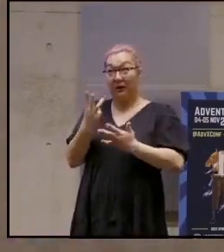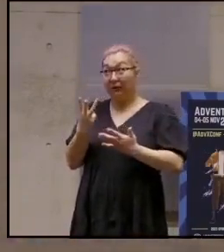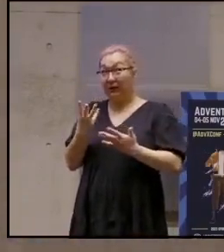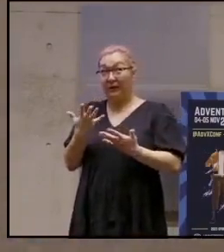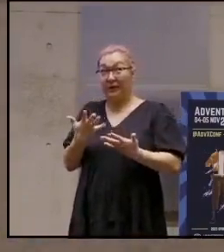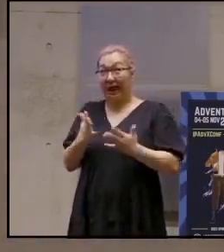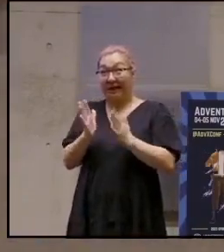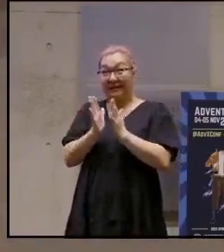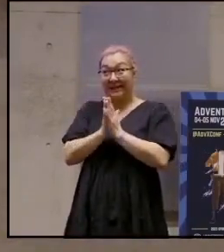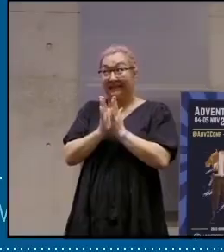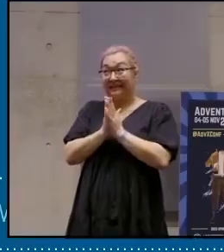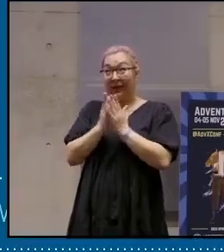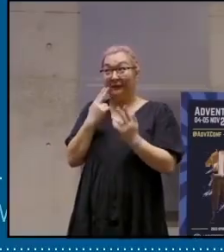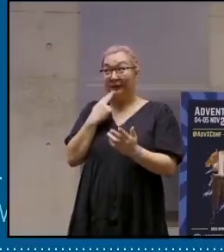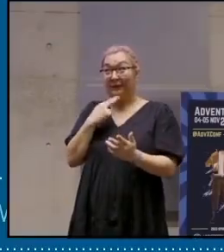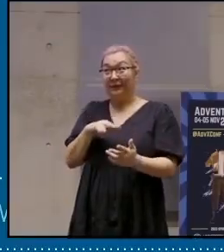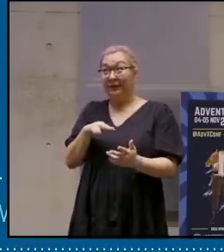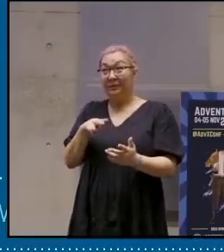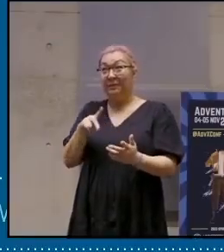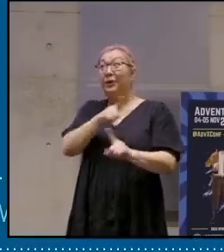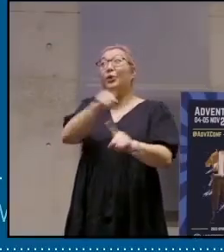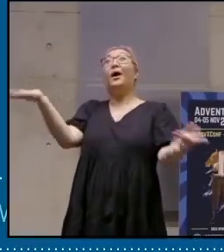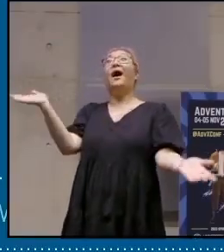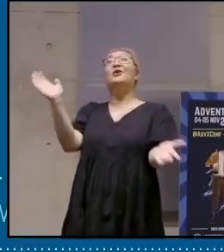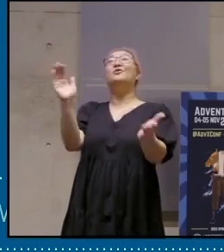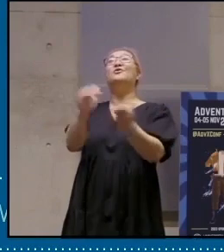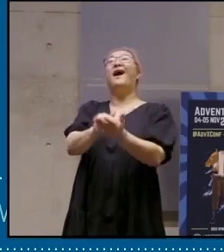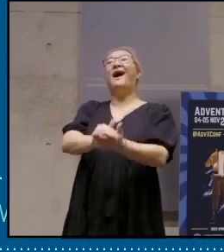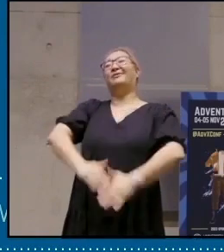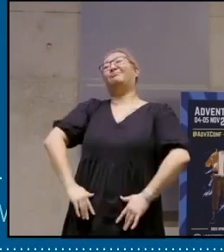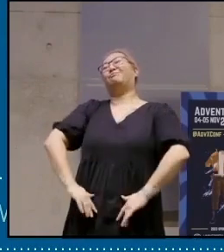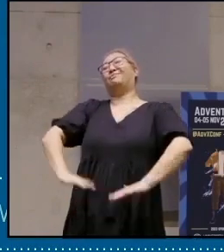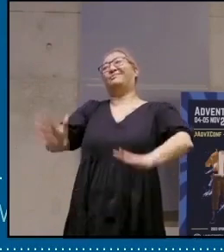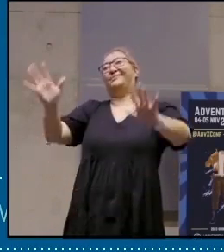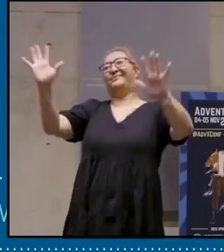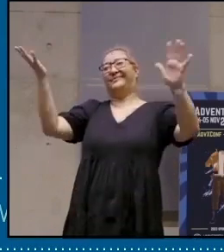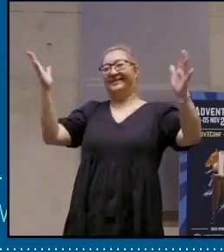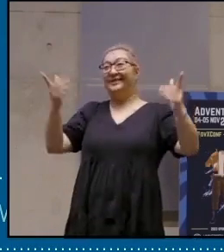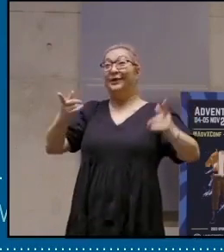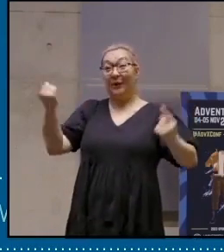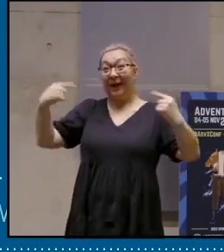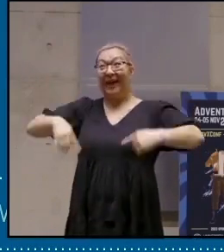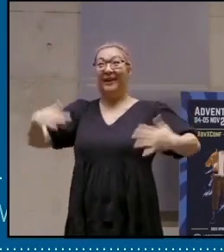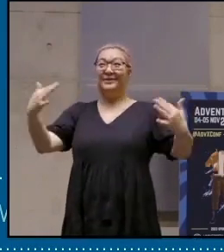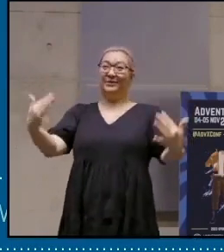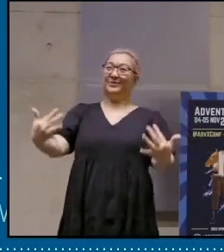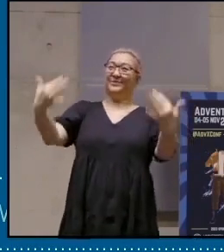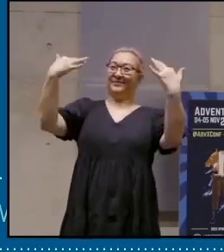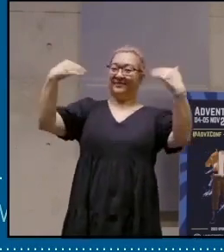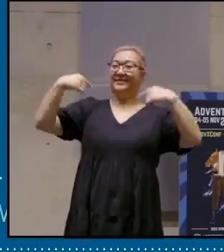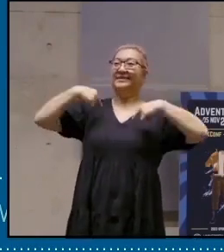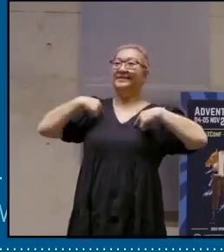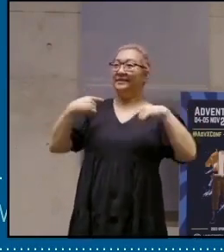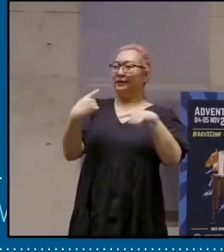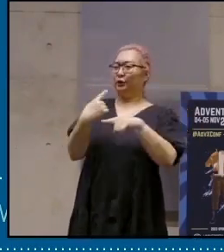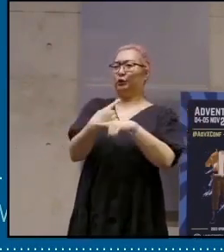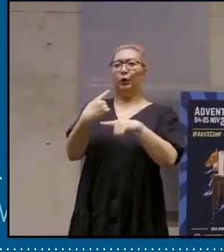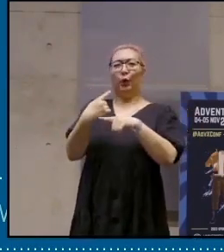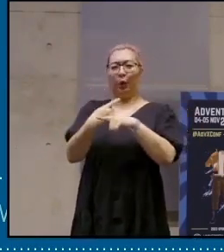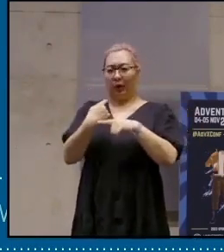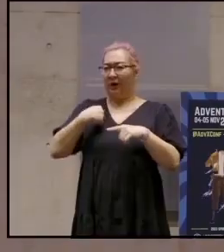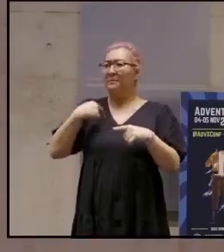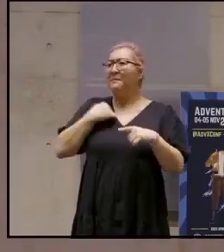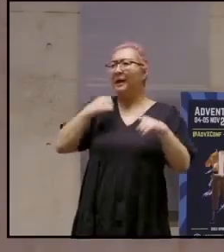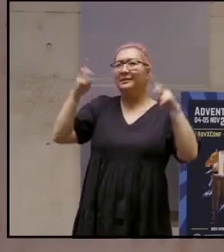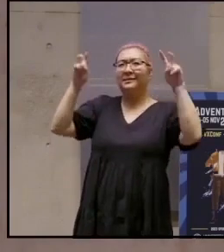that I'm not wearing a watch? But you made it here, and you are all here to see a talk that had the word history in its